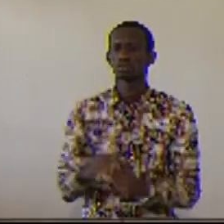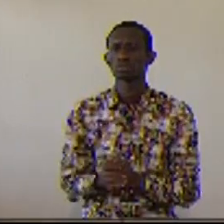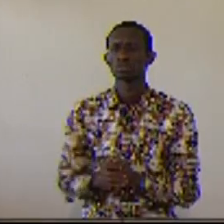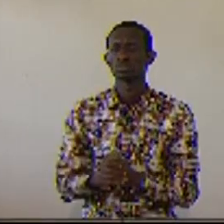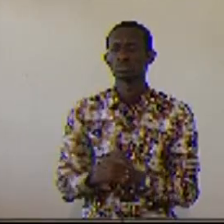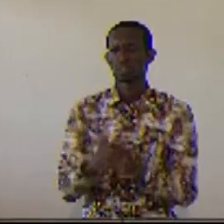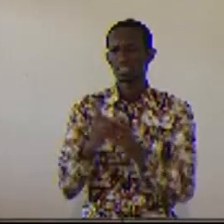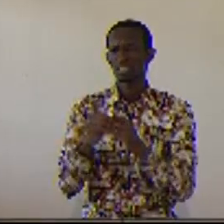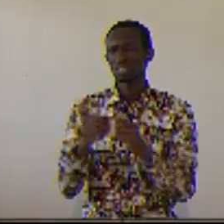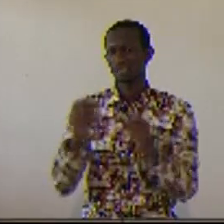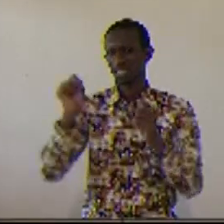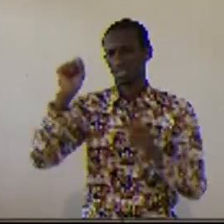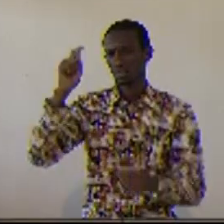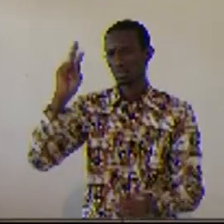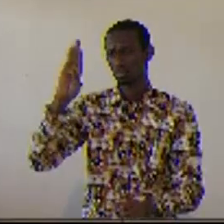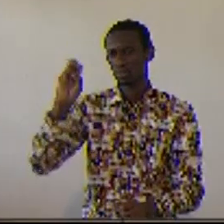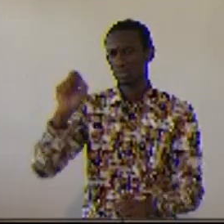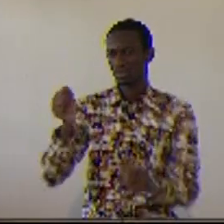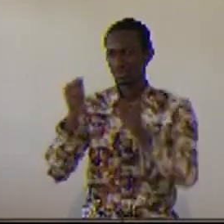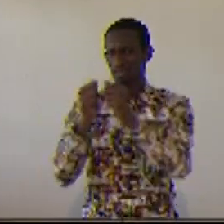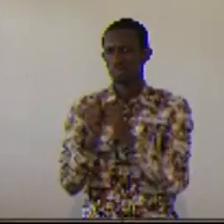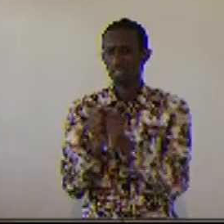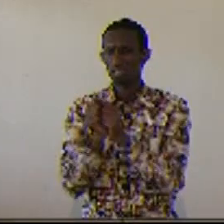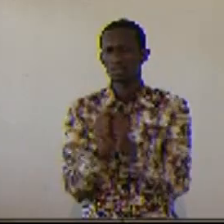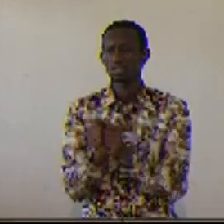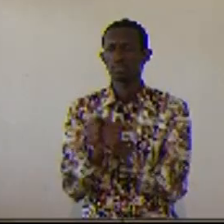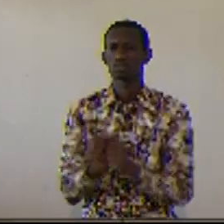the delocalization pi electron system.